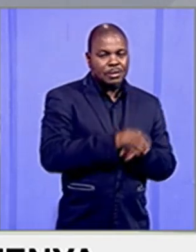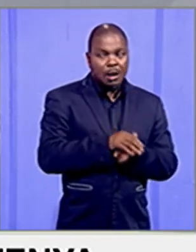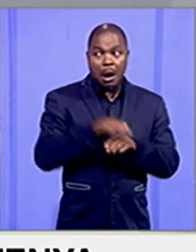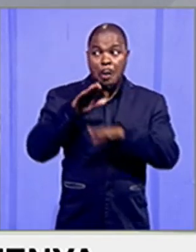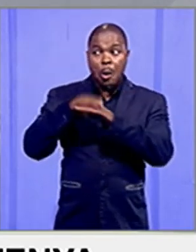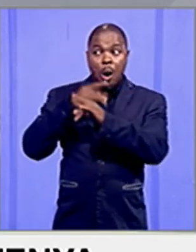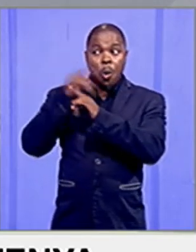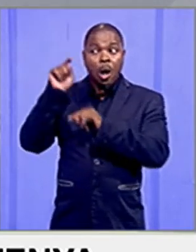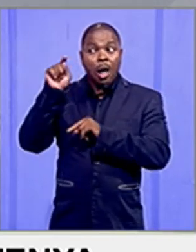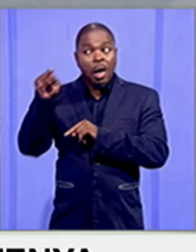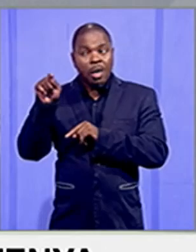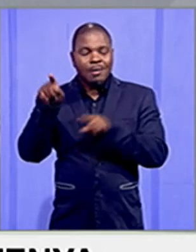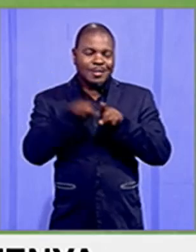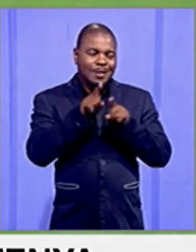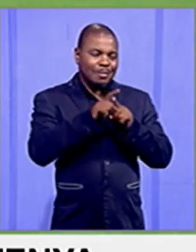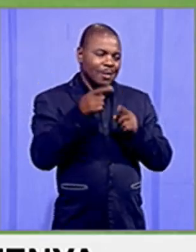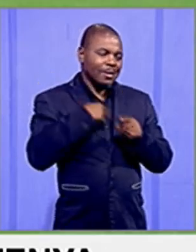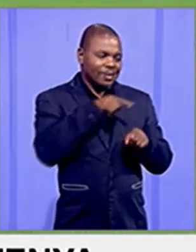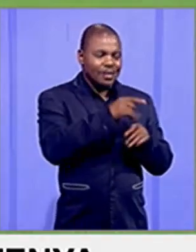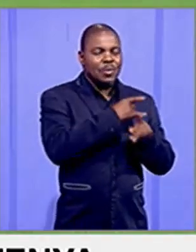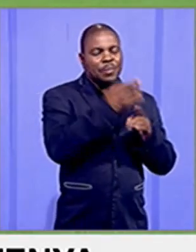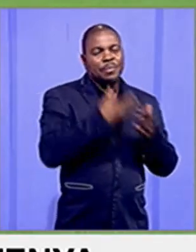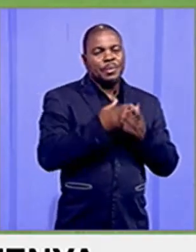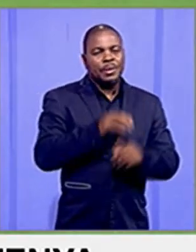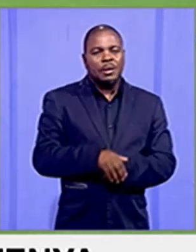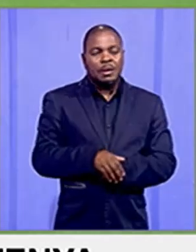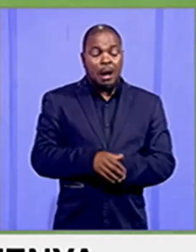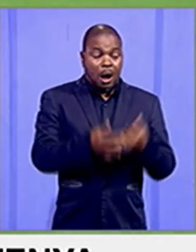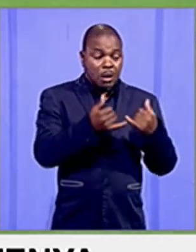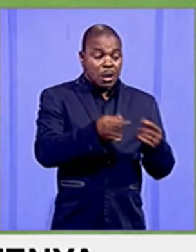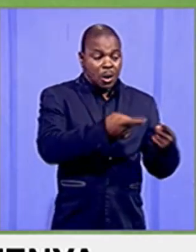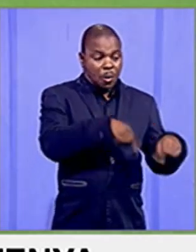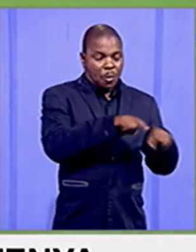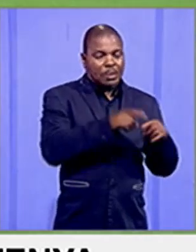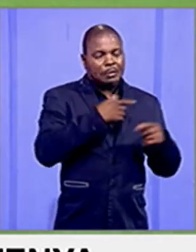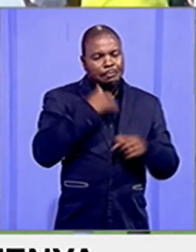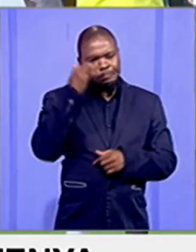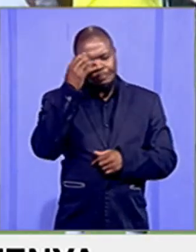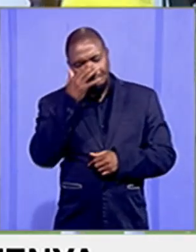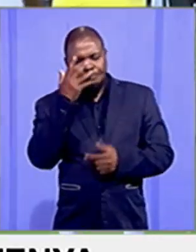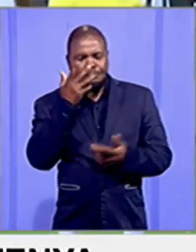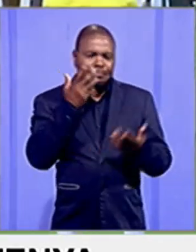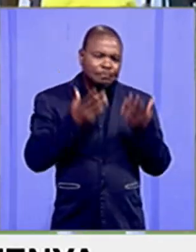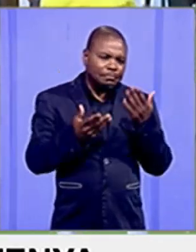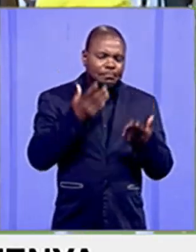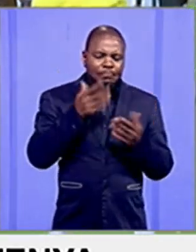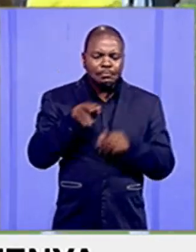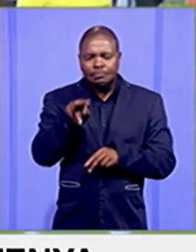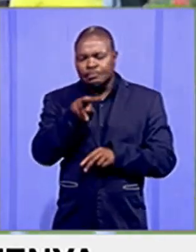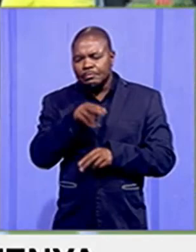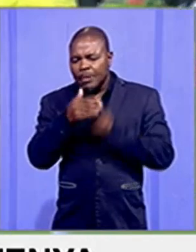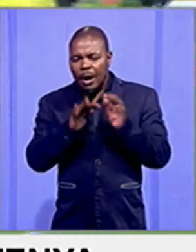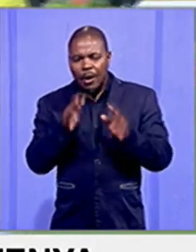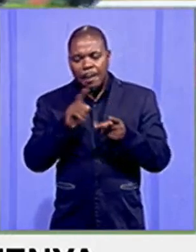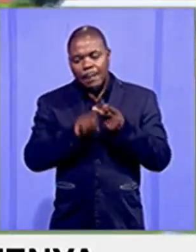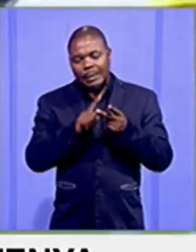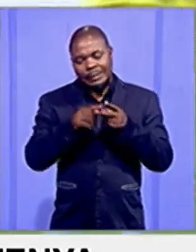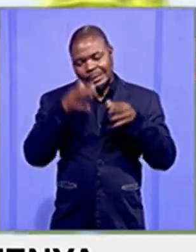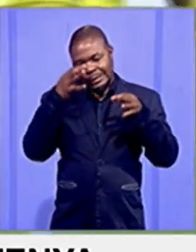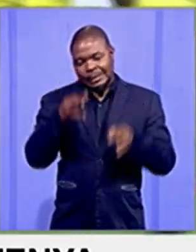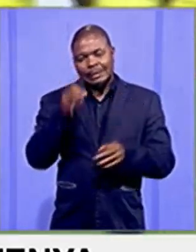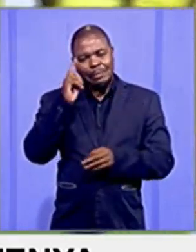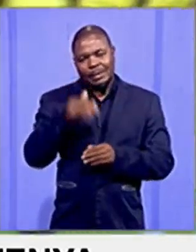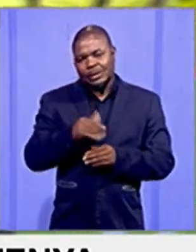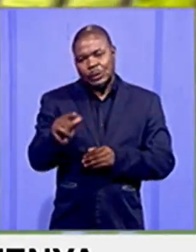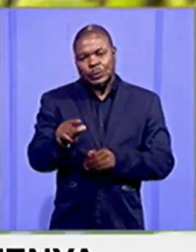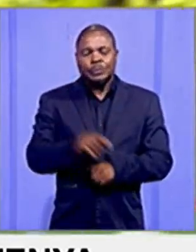more obviously the morale will be high. Ga jaana Gallants e santse e sekaseka maemo fela tla tshwanela ke go tsaya ditshwetso tse di popota mo nakong